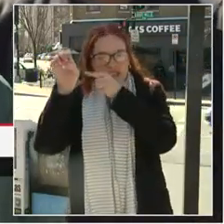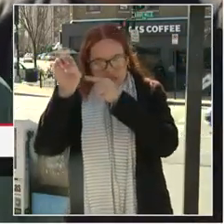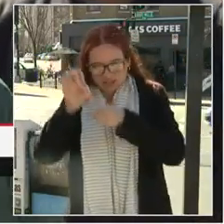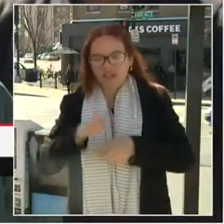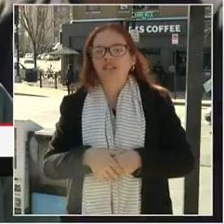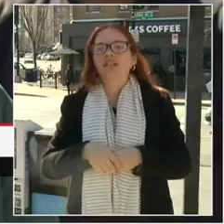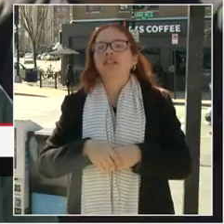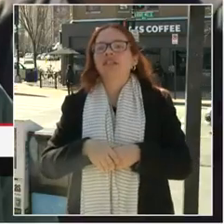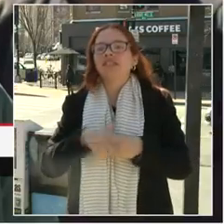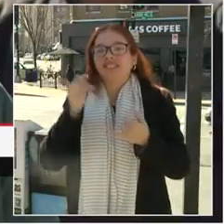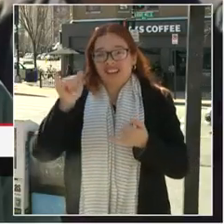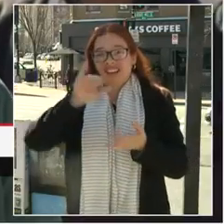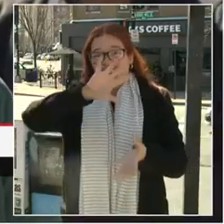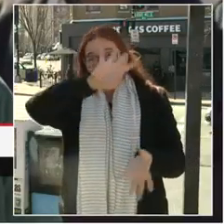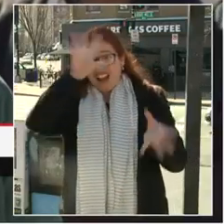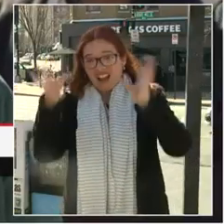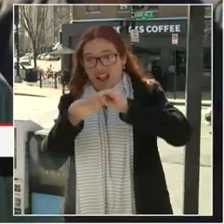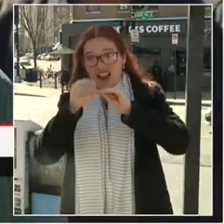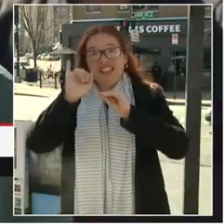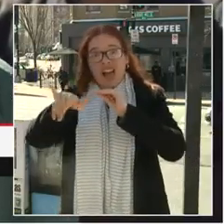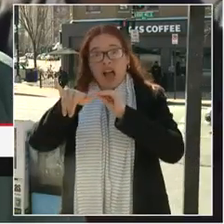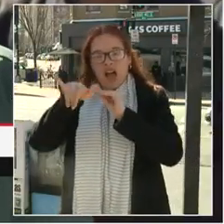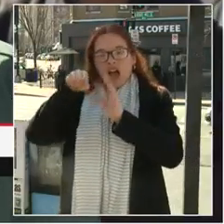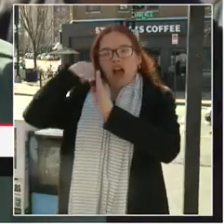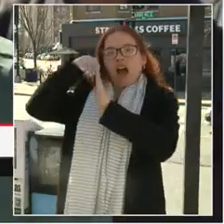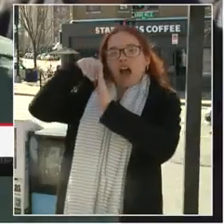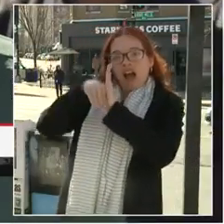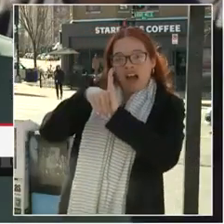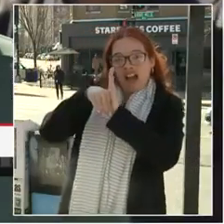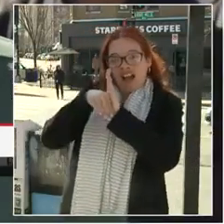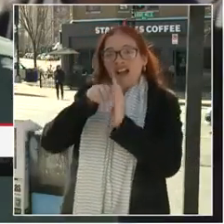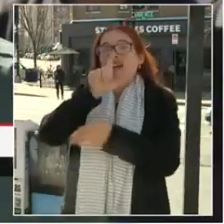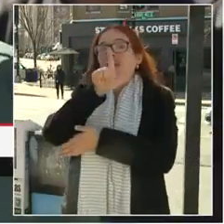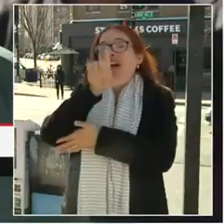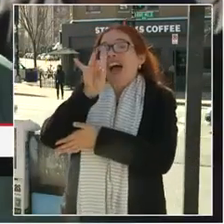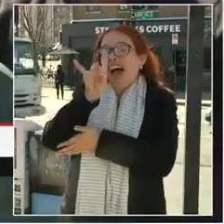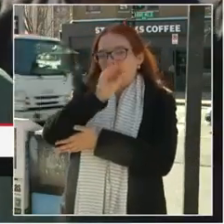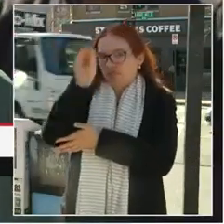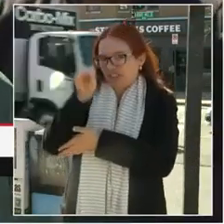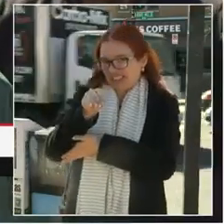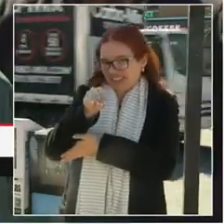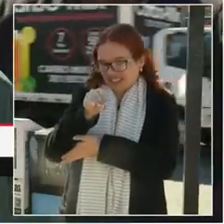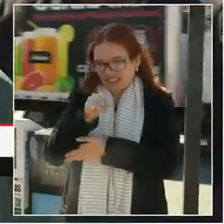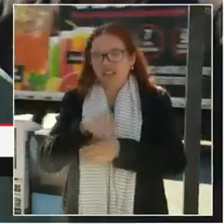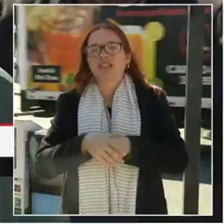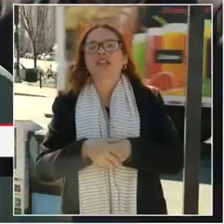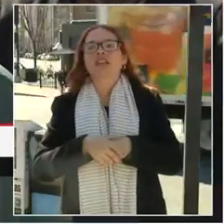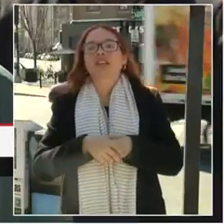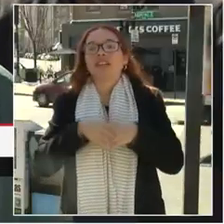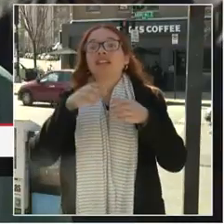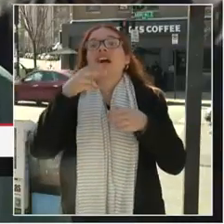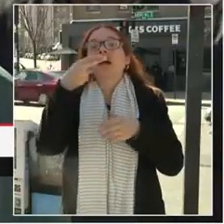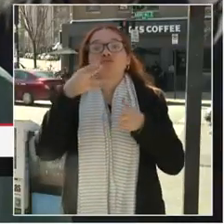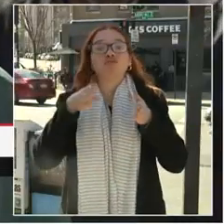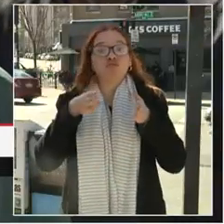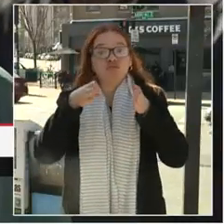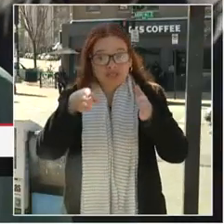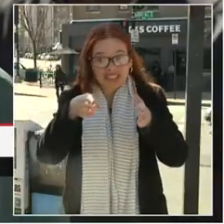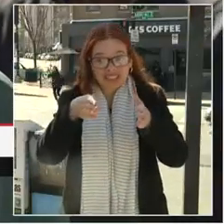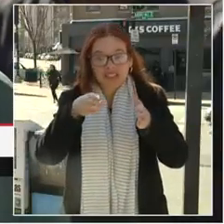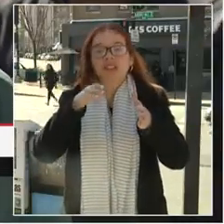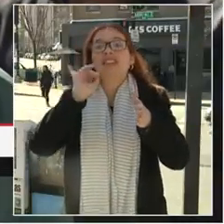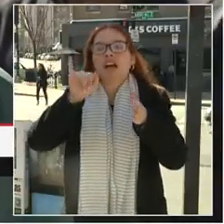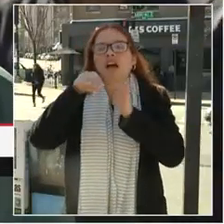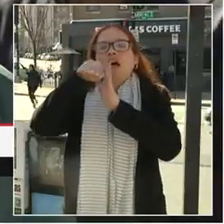overall decrease by 28%. And on H Street, we saw a decrease of 20%